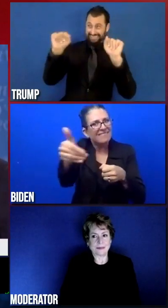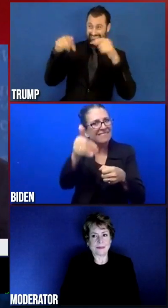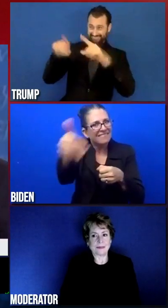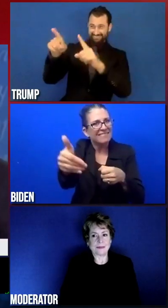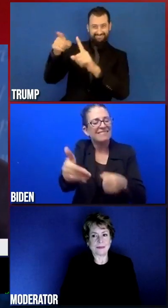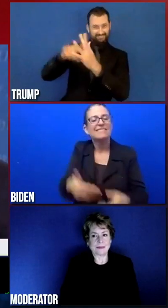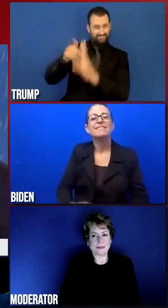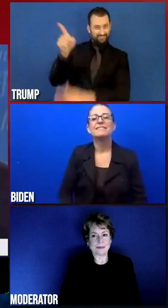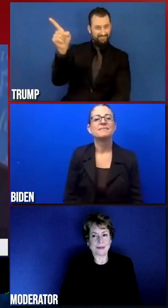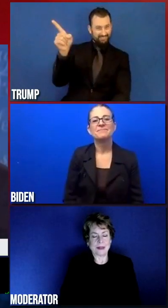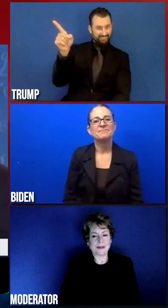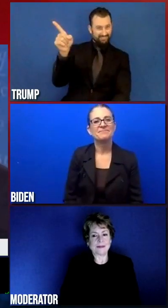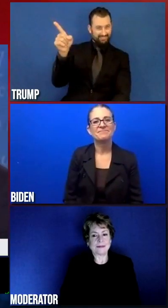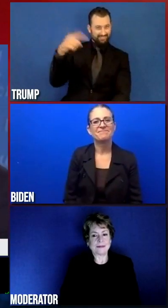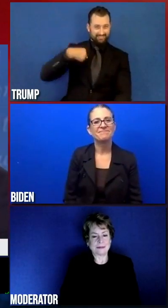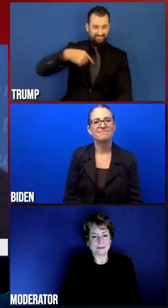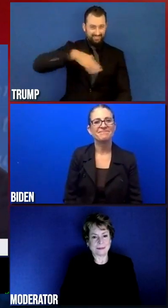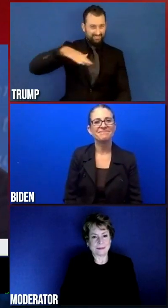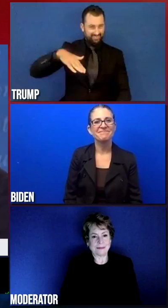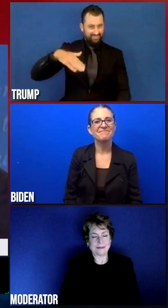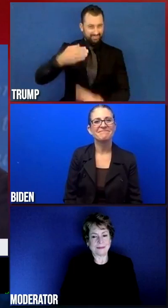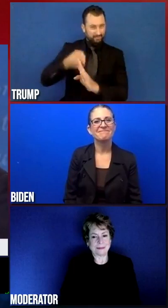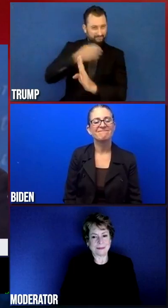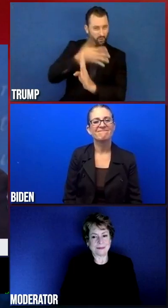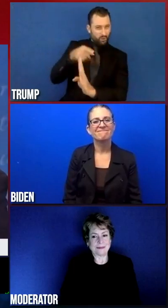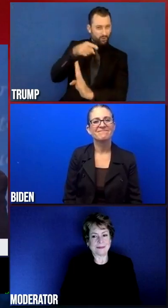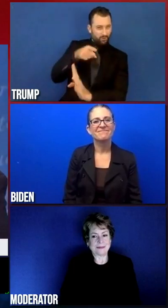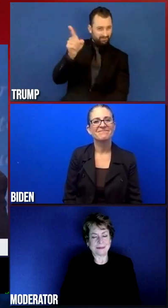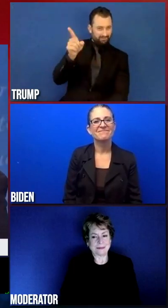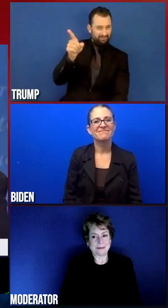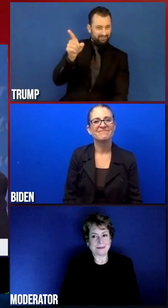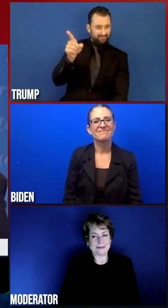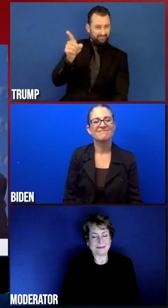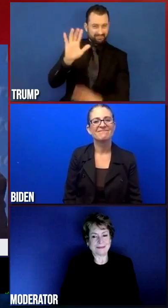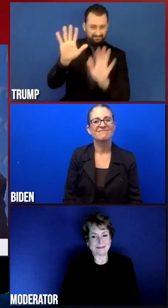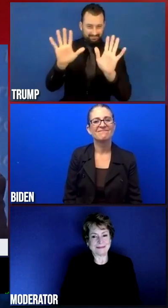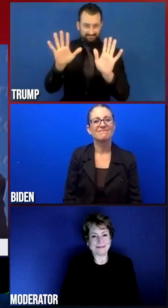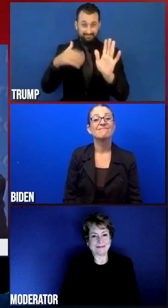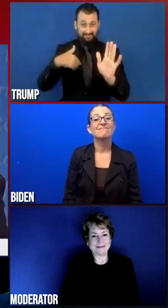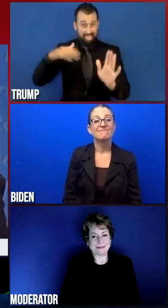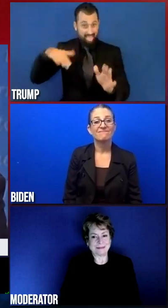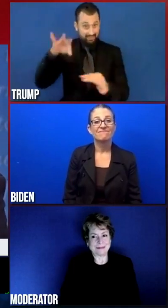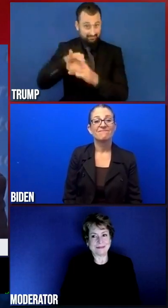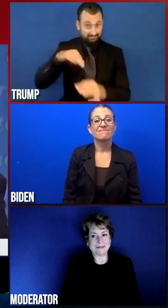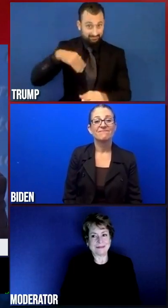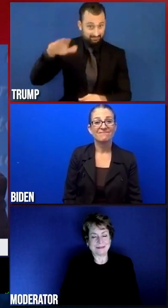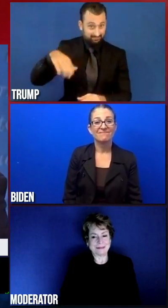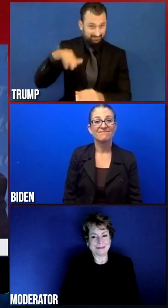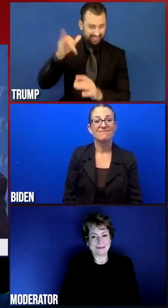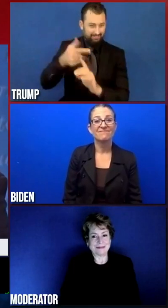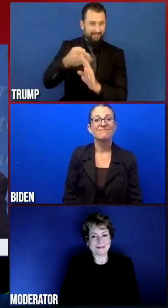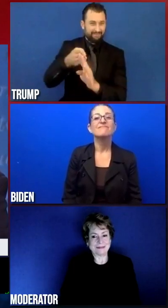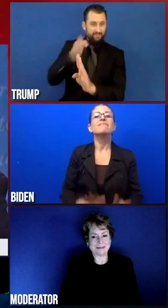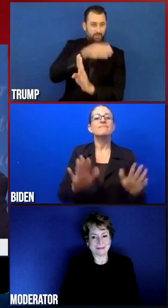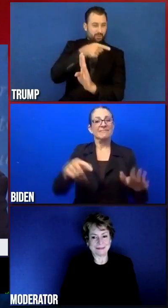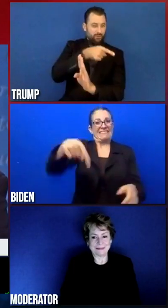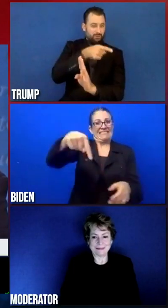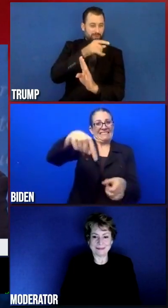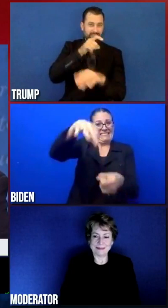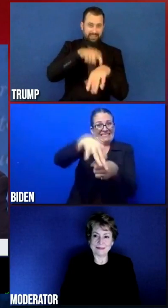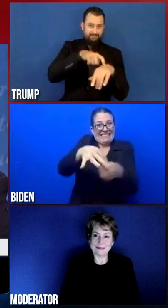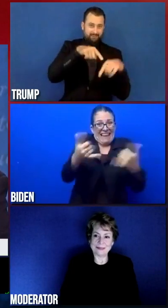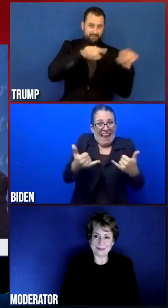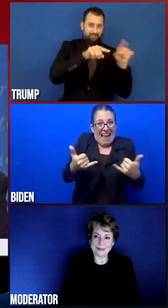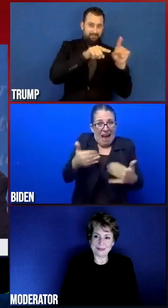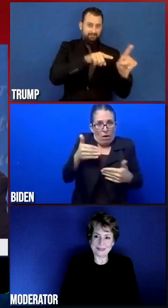have an opening. I'm not elected for 3 years. I'm elected for 4 years. And the 100 million people, Joe, the 100 million people is